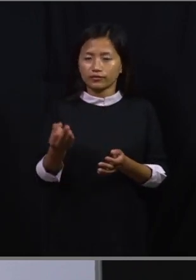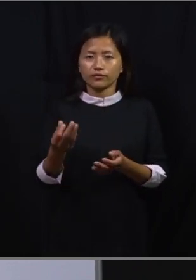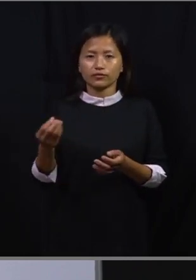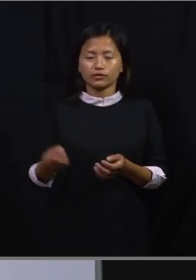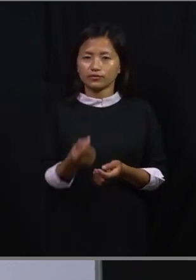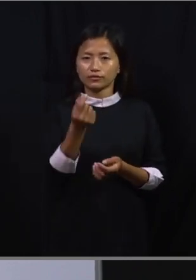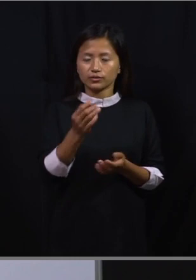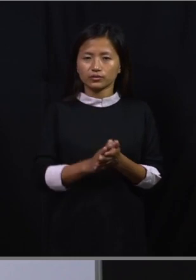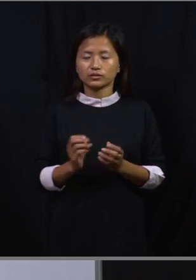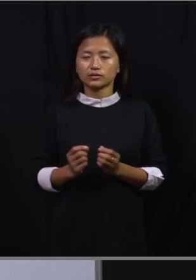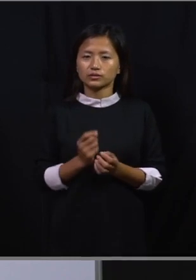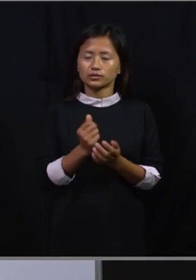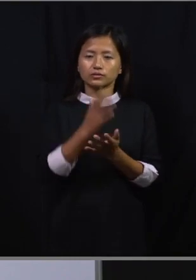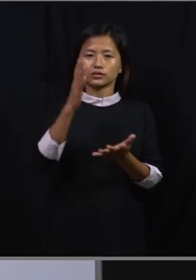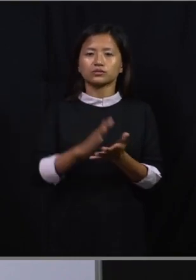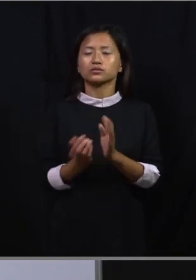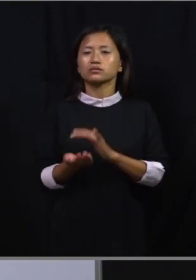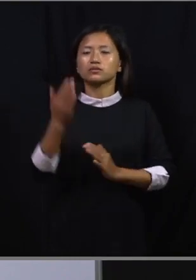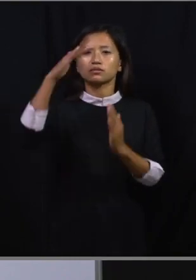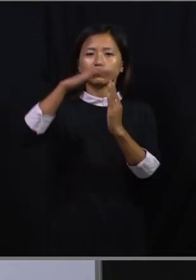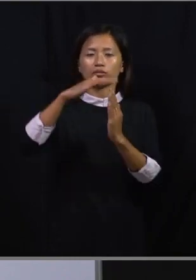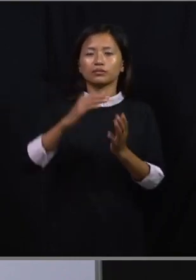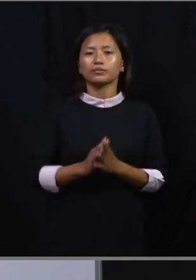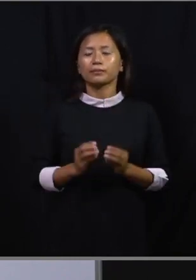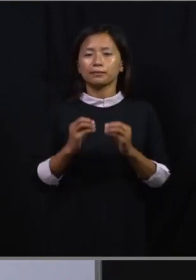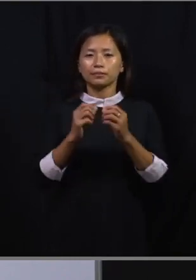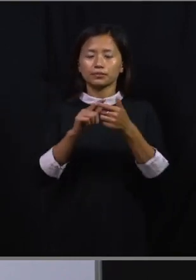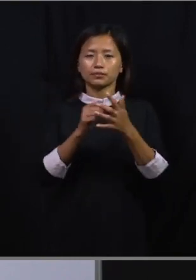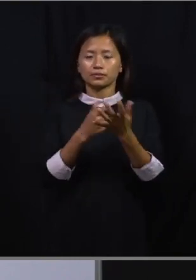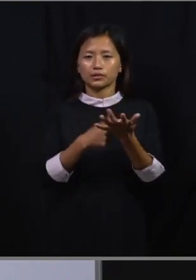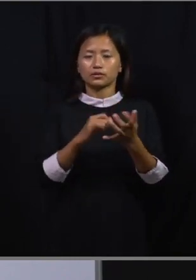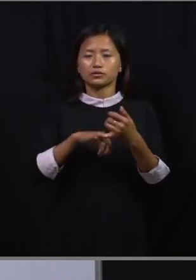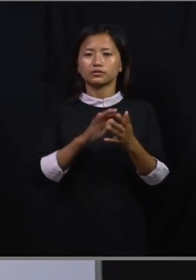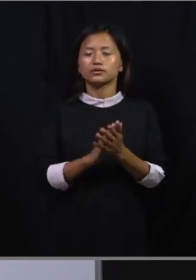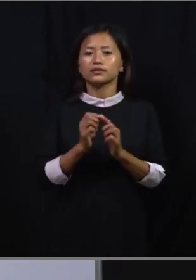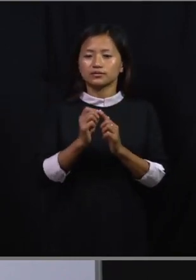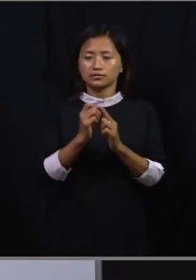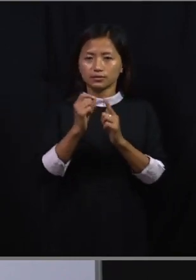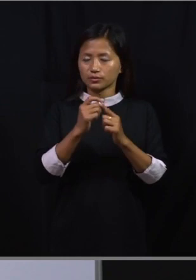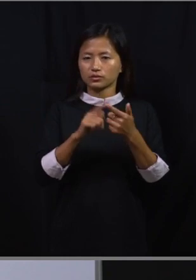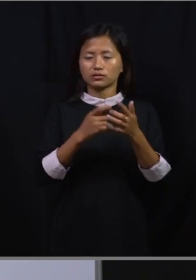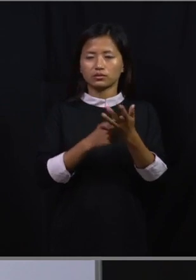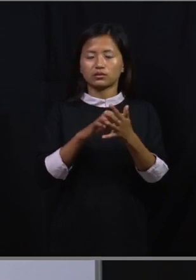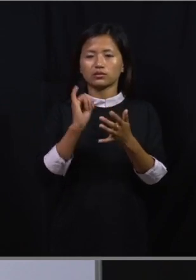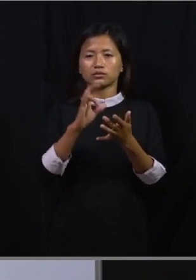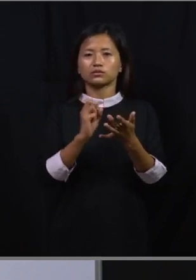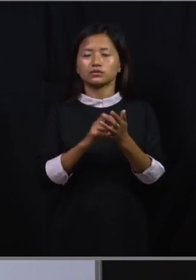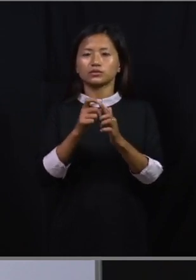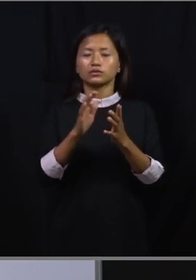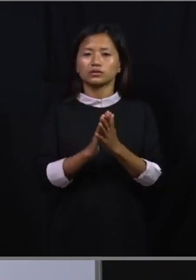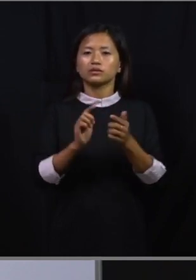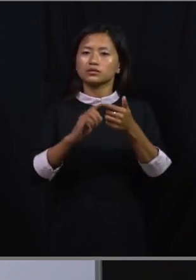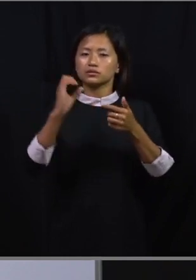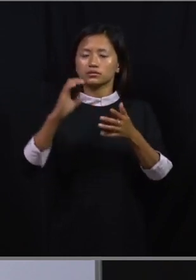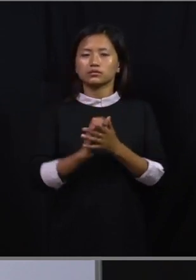rich top bureaucrats. All right. So his period was somewhat like a period of economic crisis. When they started